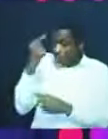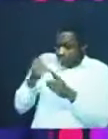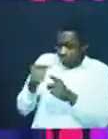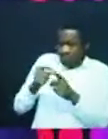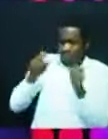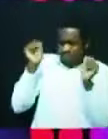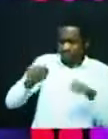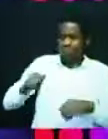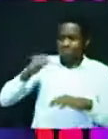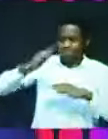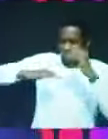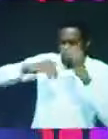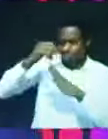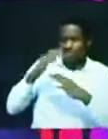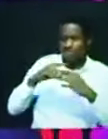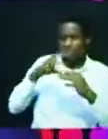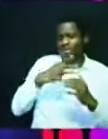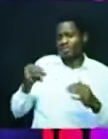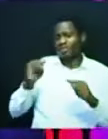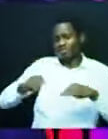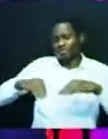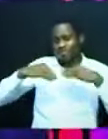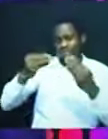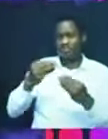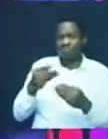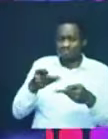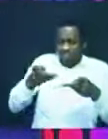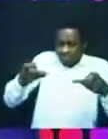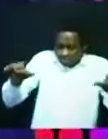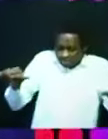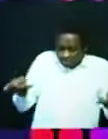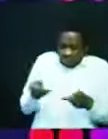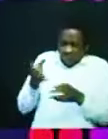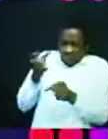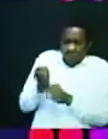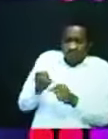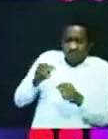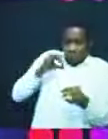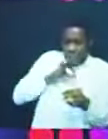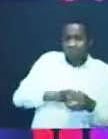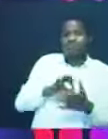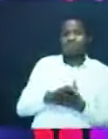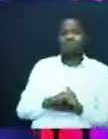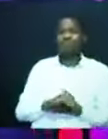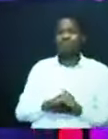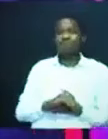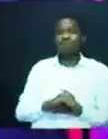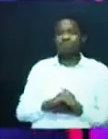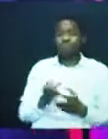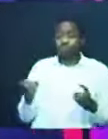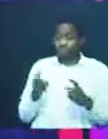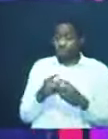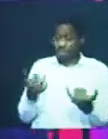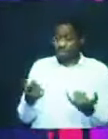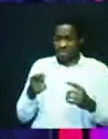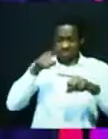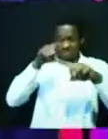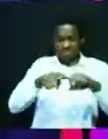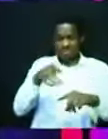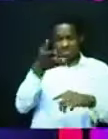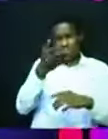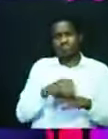and to give us inheritance. Nya yet ni say wei ebe to me dimu esi wo na se ama mo japade. So it depends on you. Nte jina